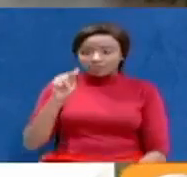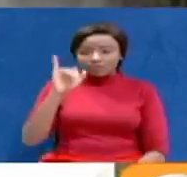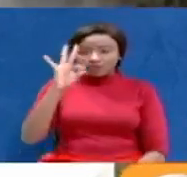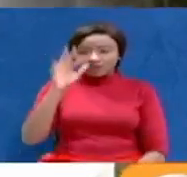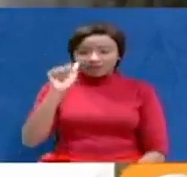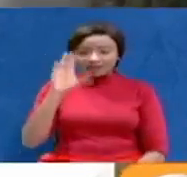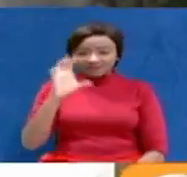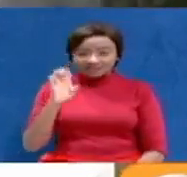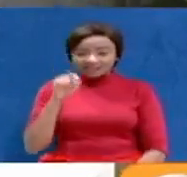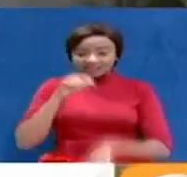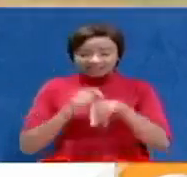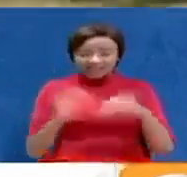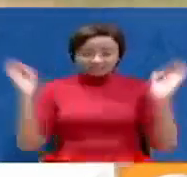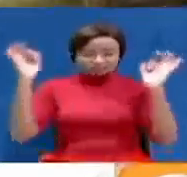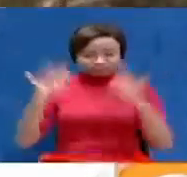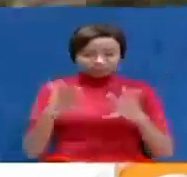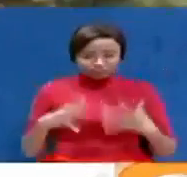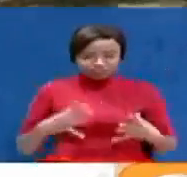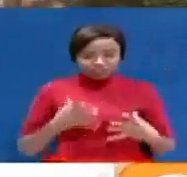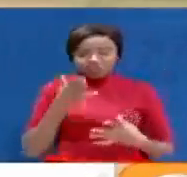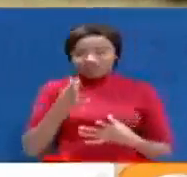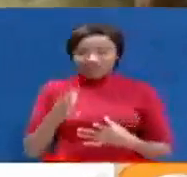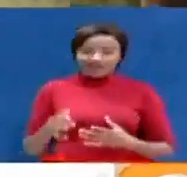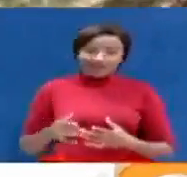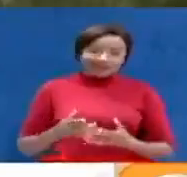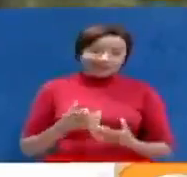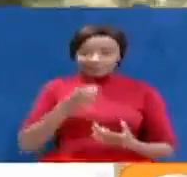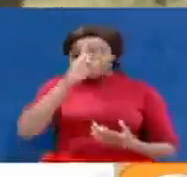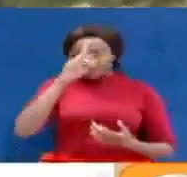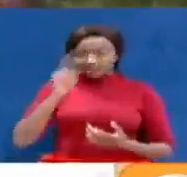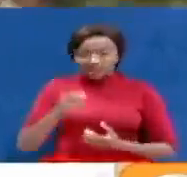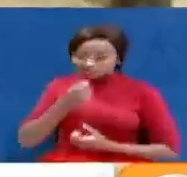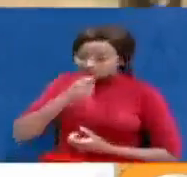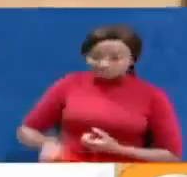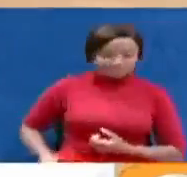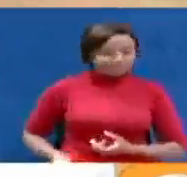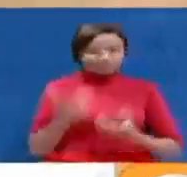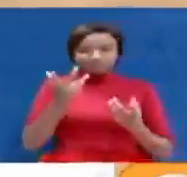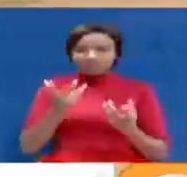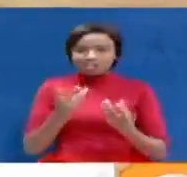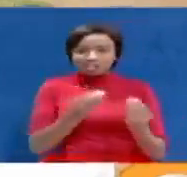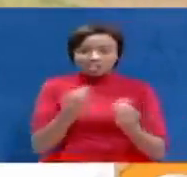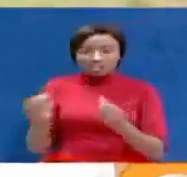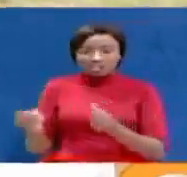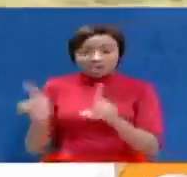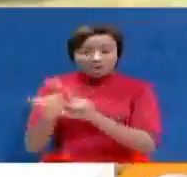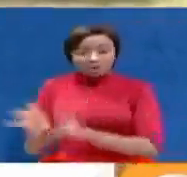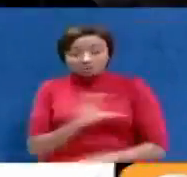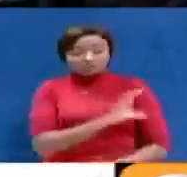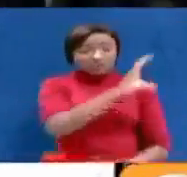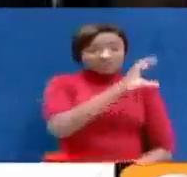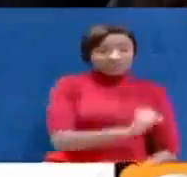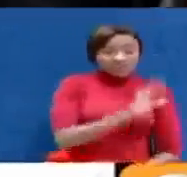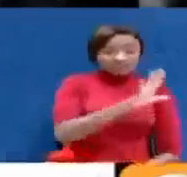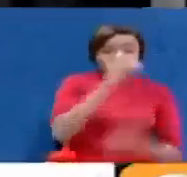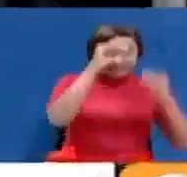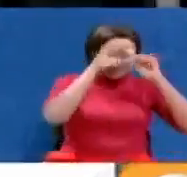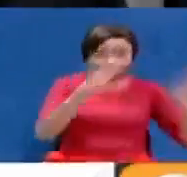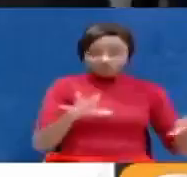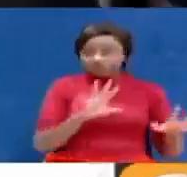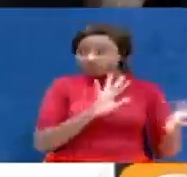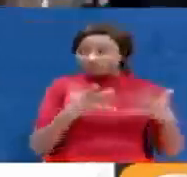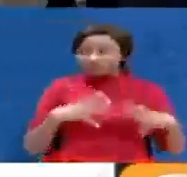disrupted by police officers after tear gas was lobbed into the crowd. Quite different from how a gathering conducted by Cabinet Secretary Eugene Wamalwa